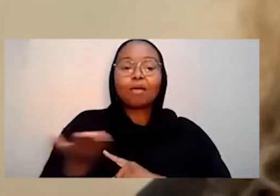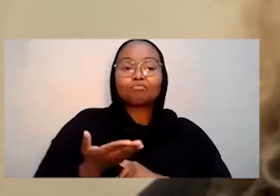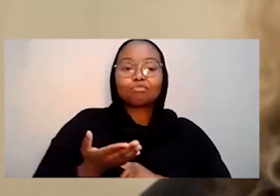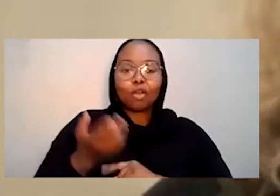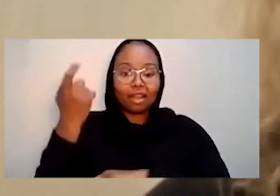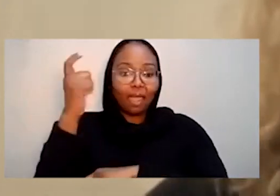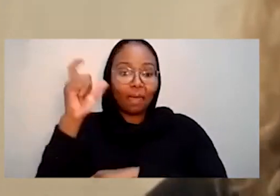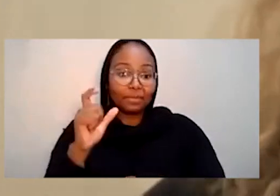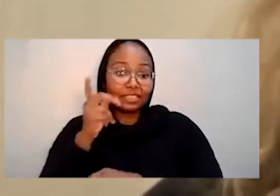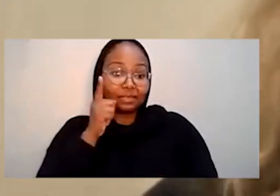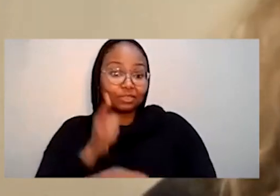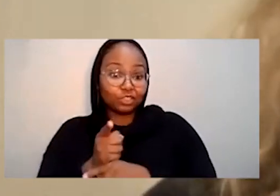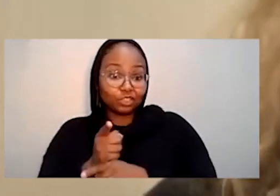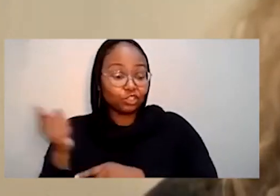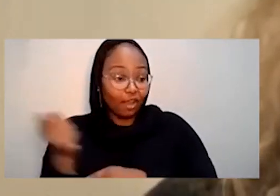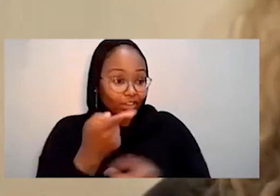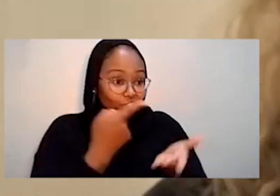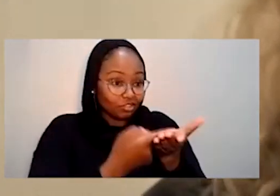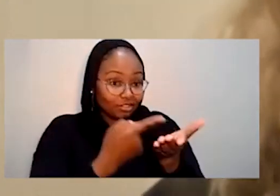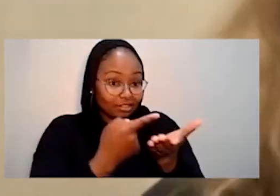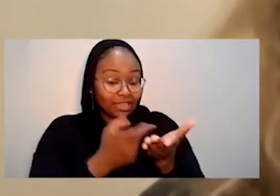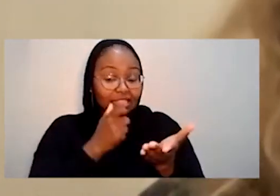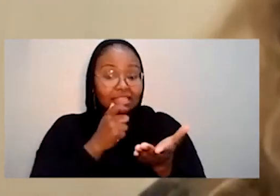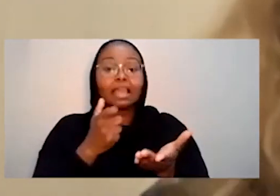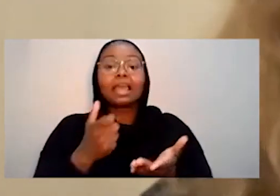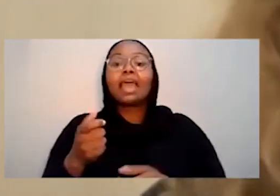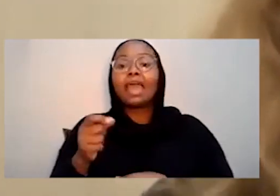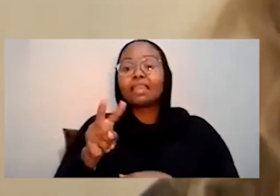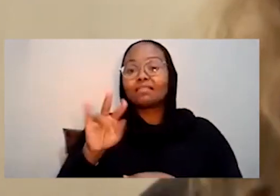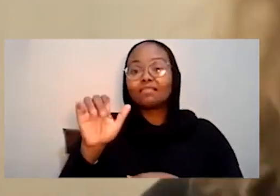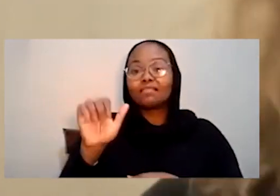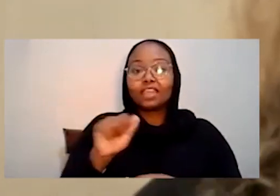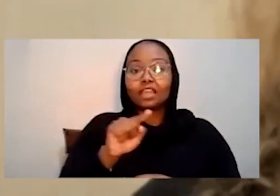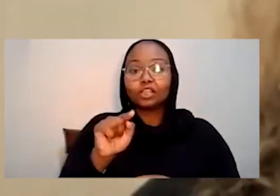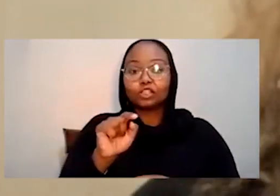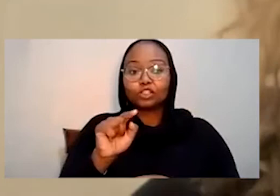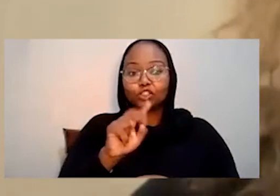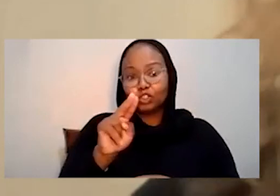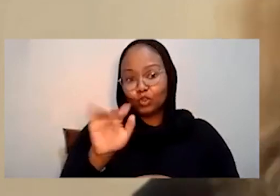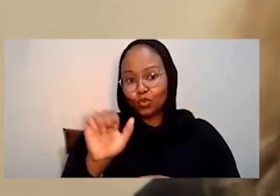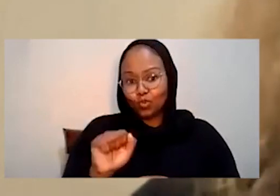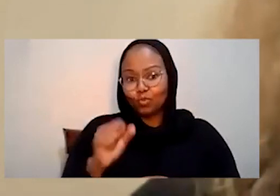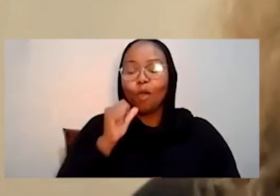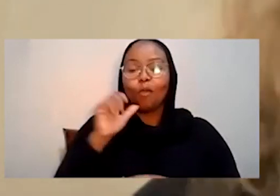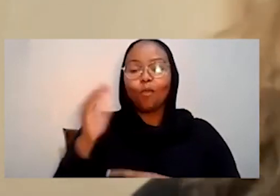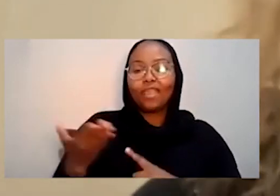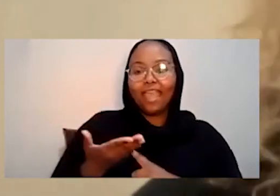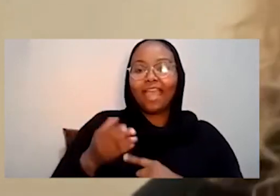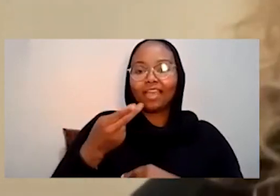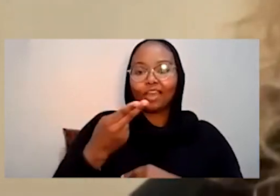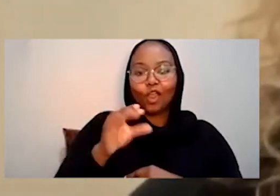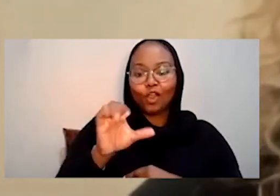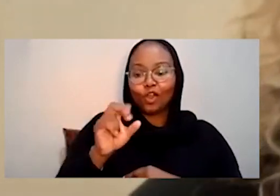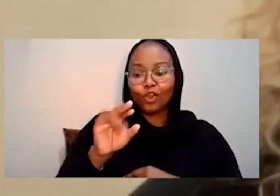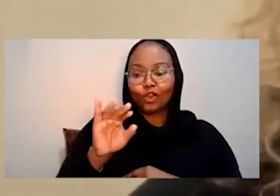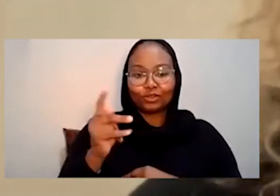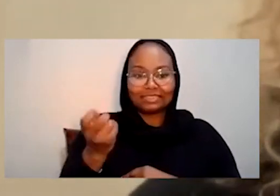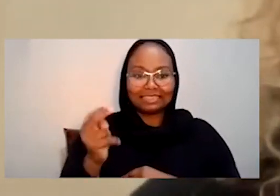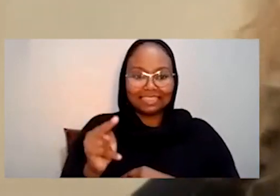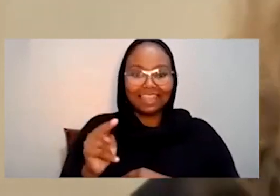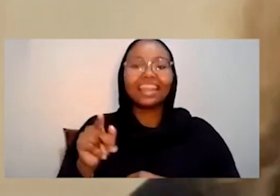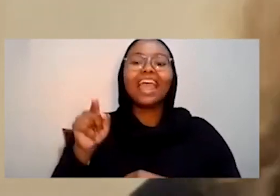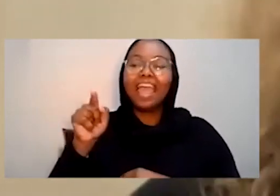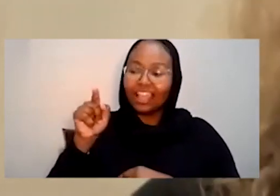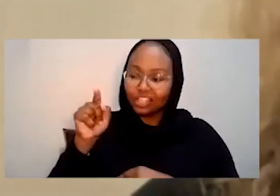Kirsten via Zoom, and she was on a large screen behind us as the talk back panelists.